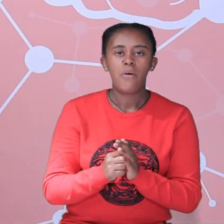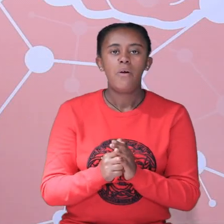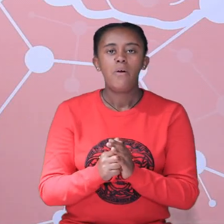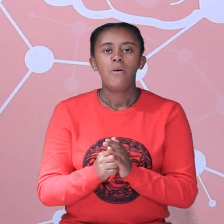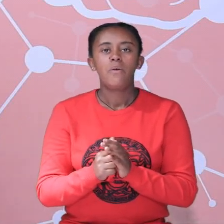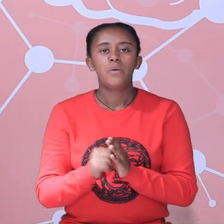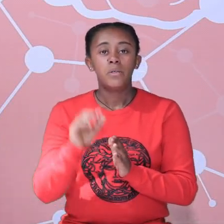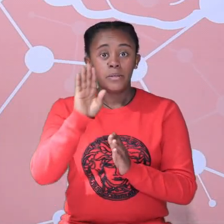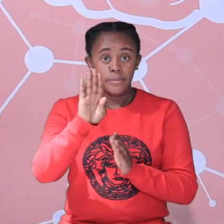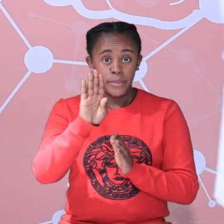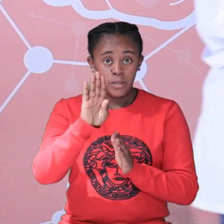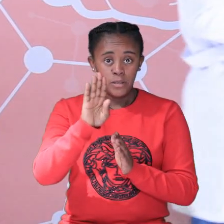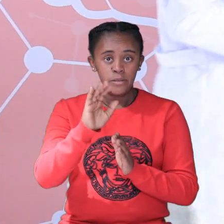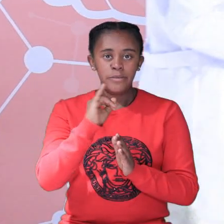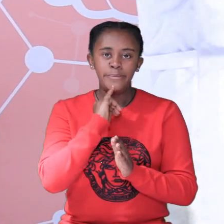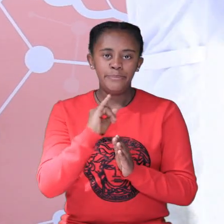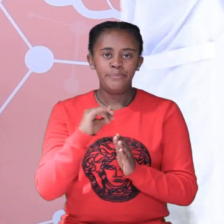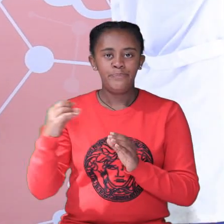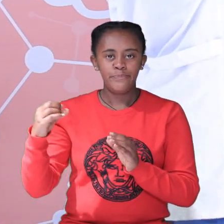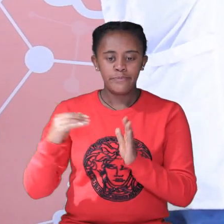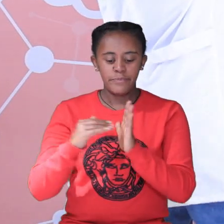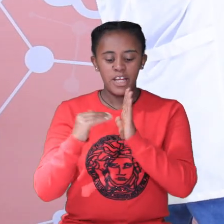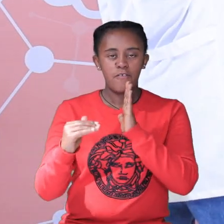is called reflected ray.